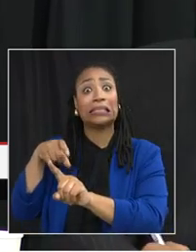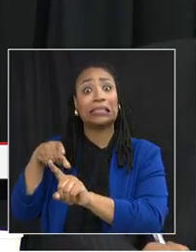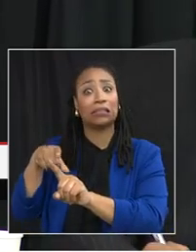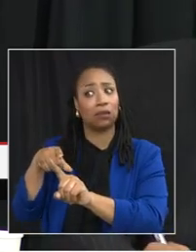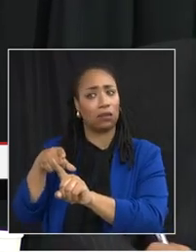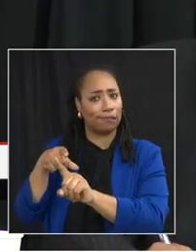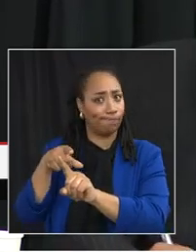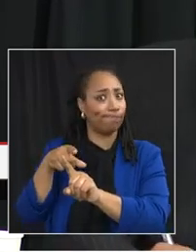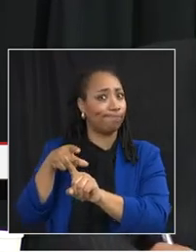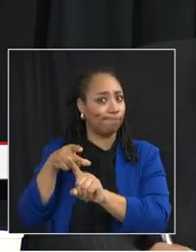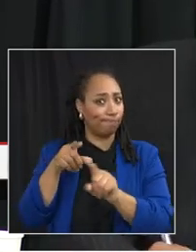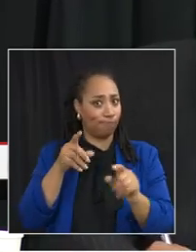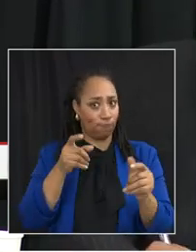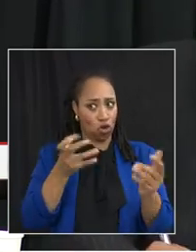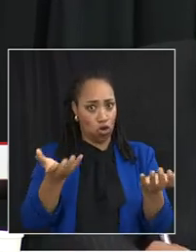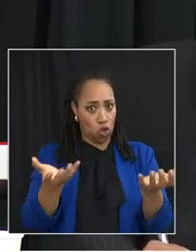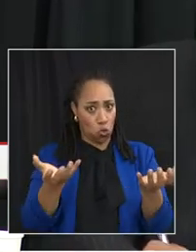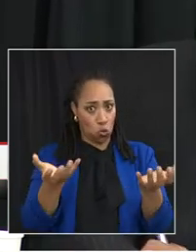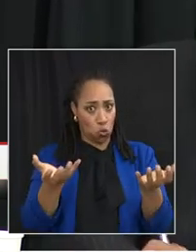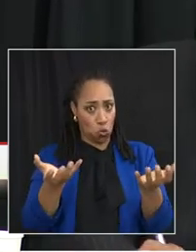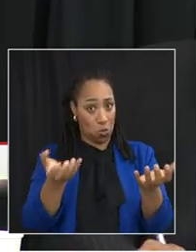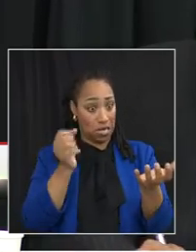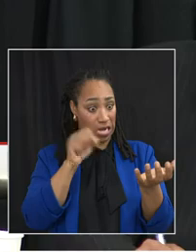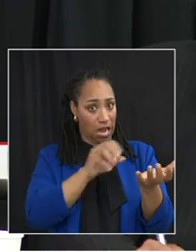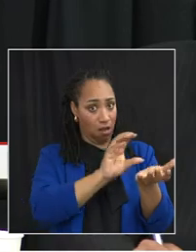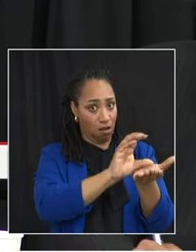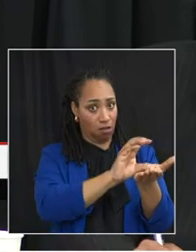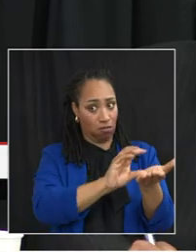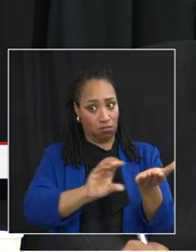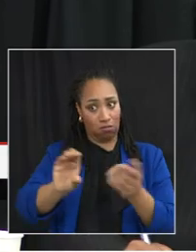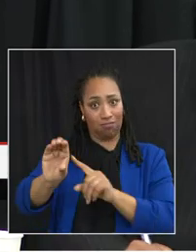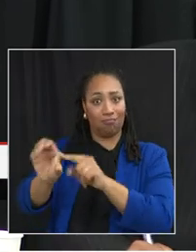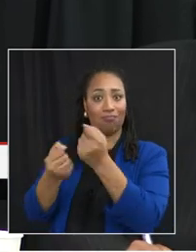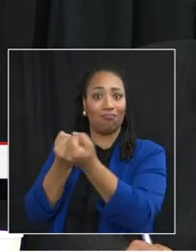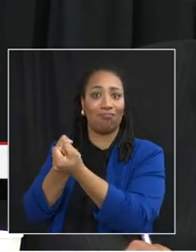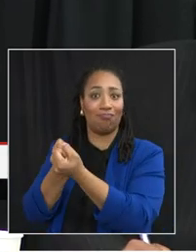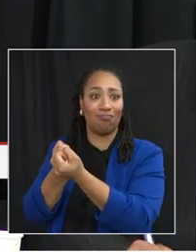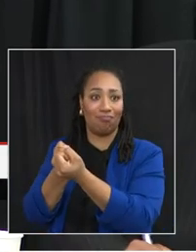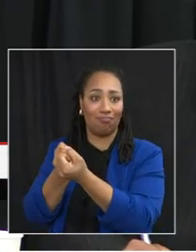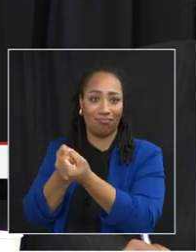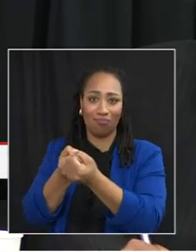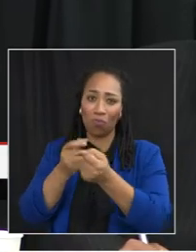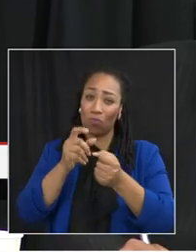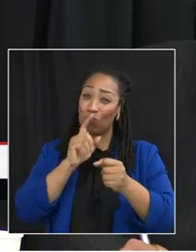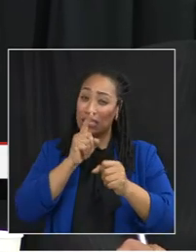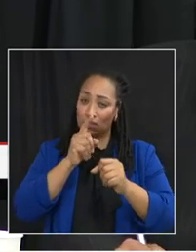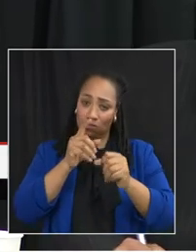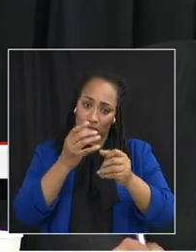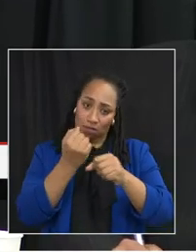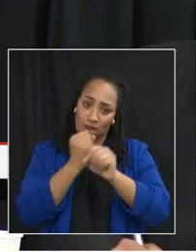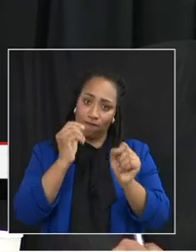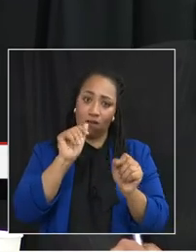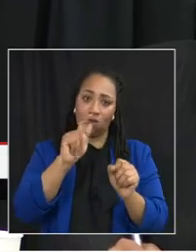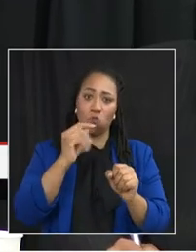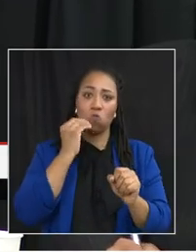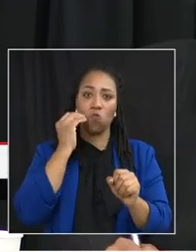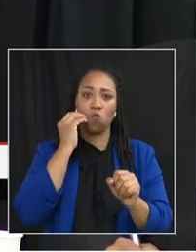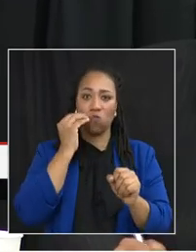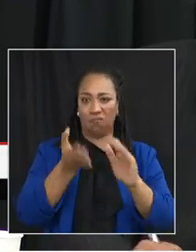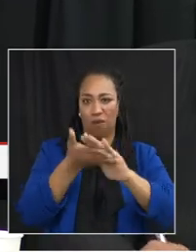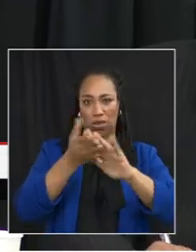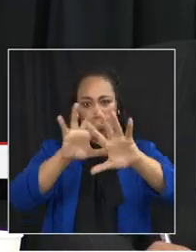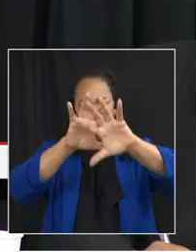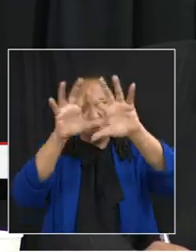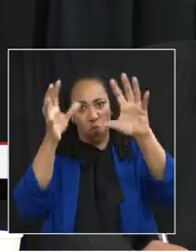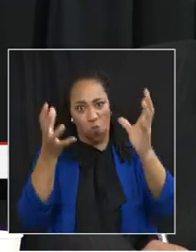the overall operation of safe housing for people. So if you haven't, and I don't know where they are in kind